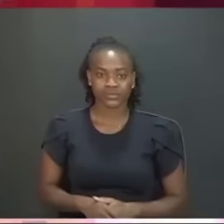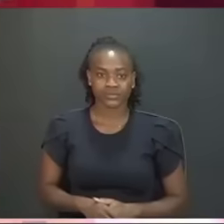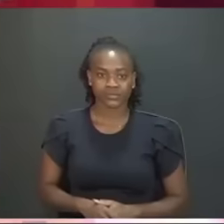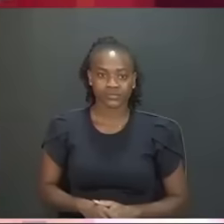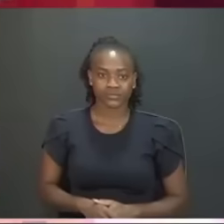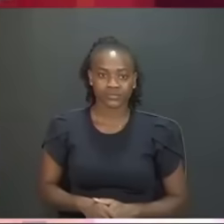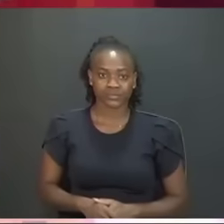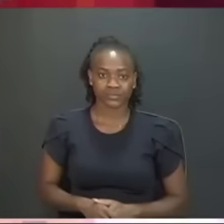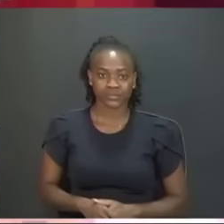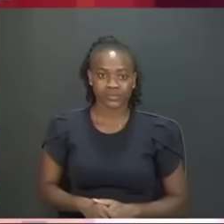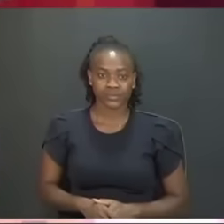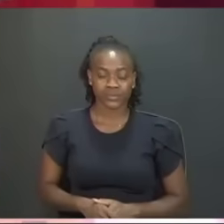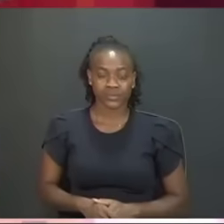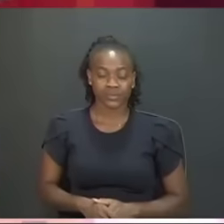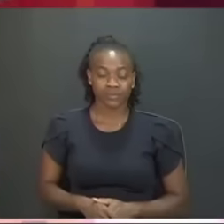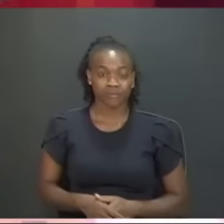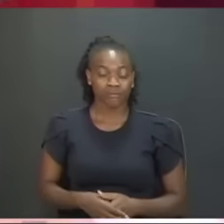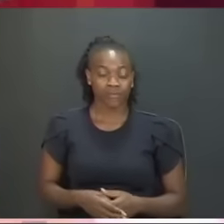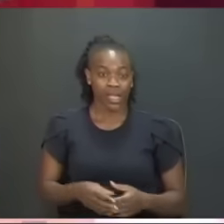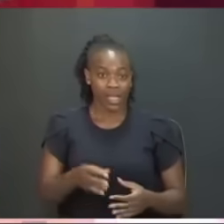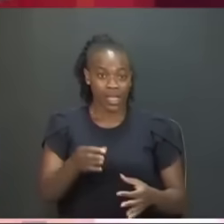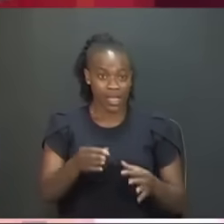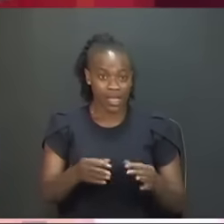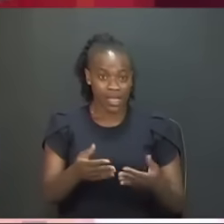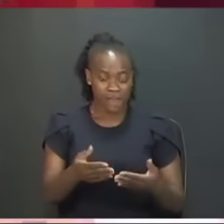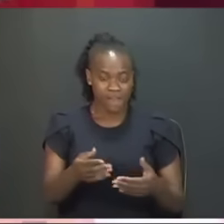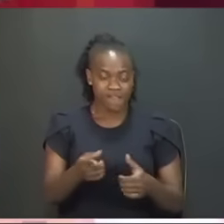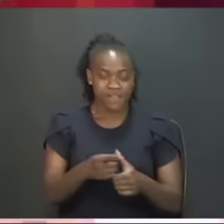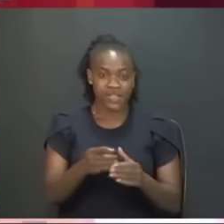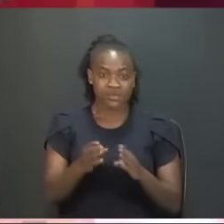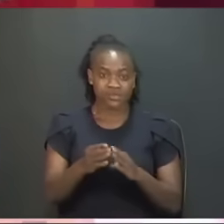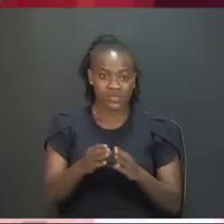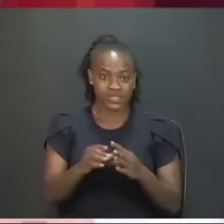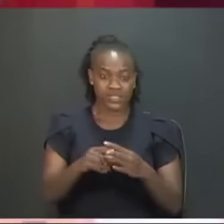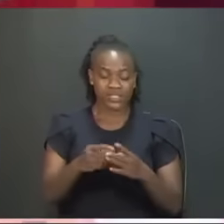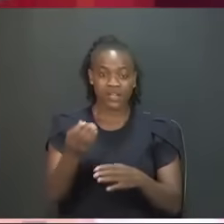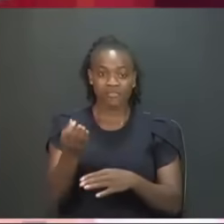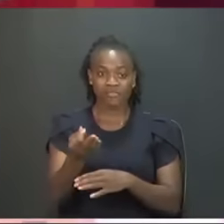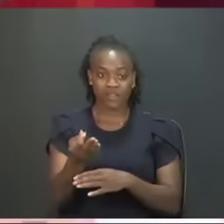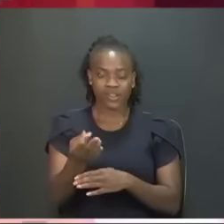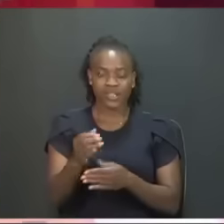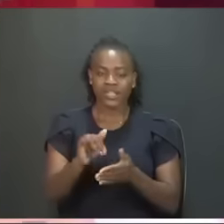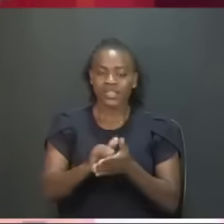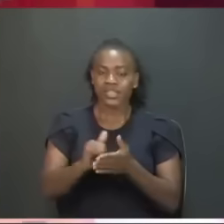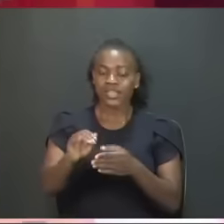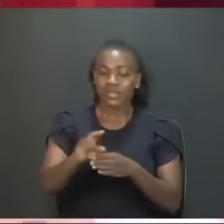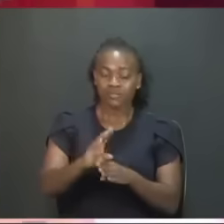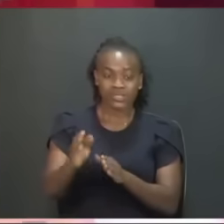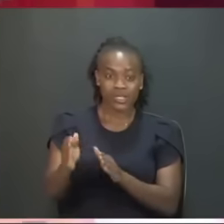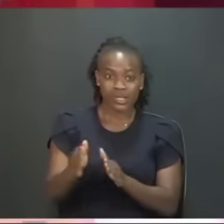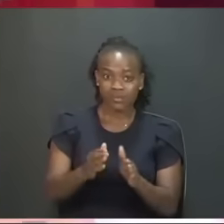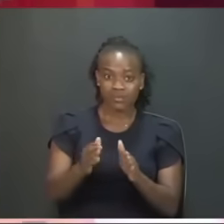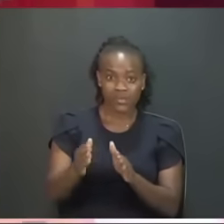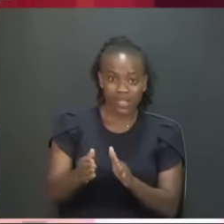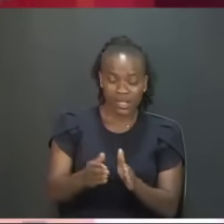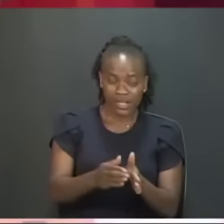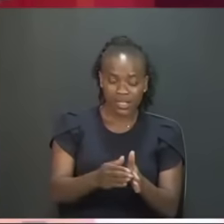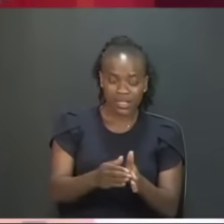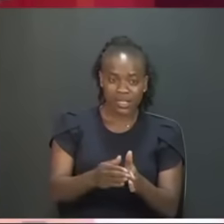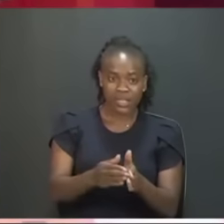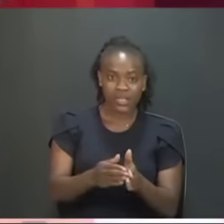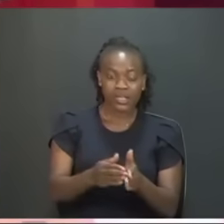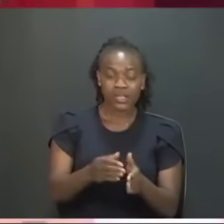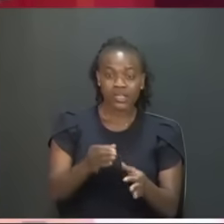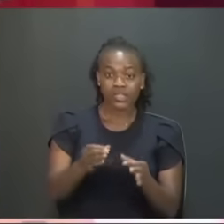the first sitting of a meeting precedes a Friday, the statement on the business arranged for the remainder of the week, where